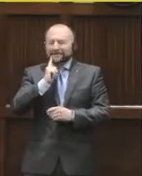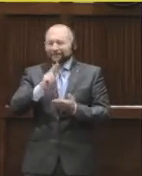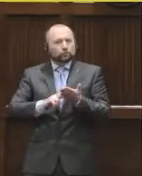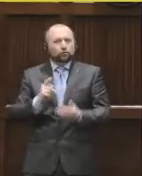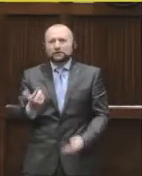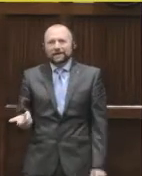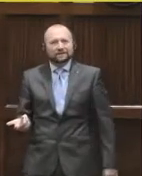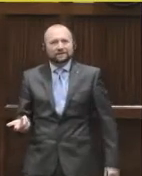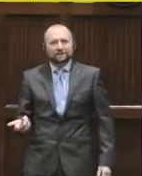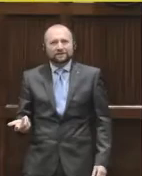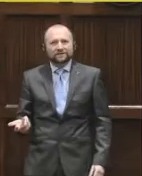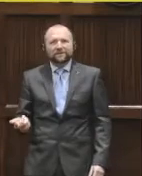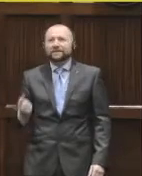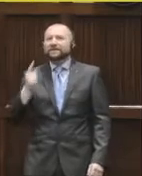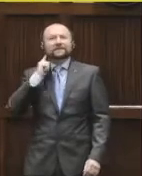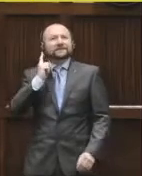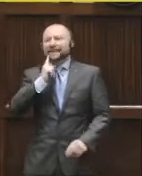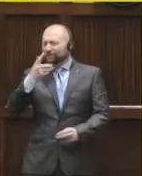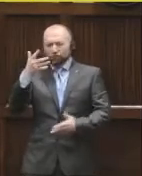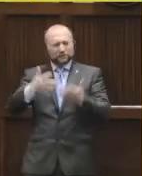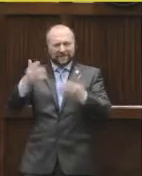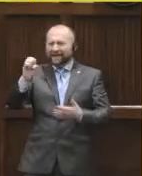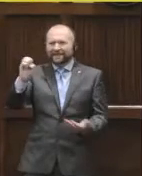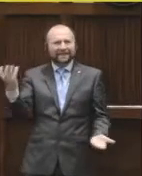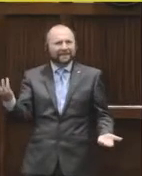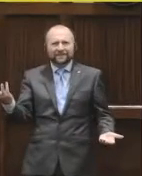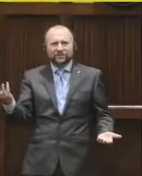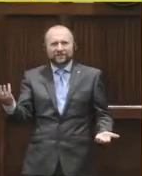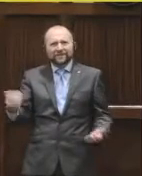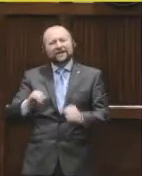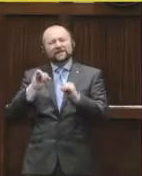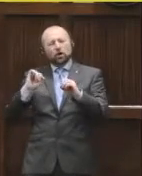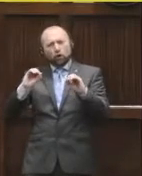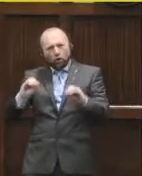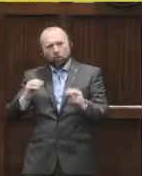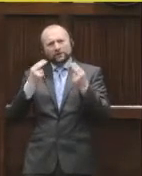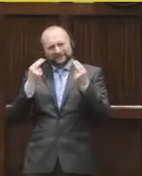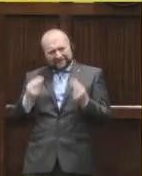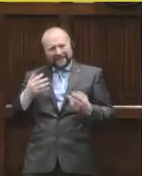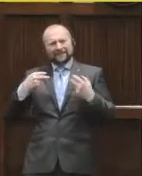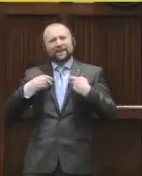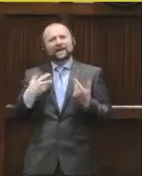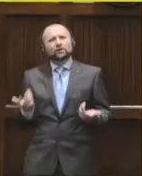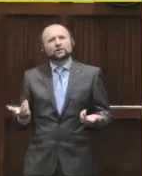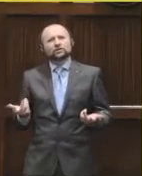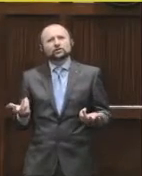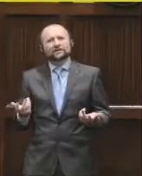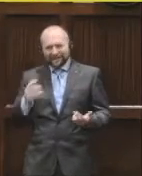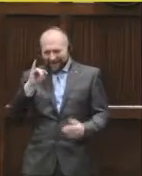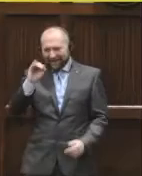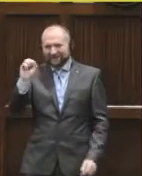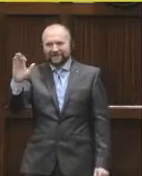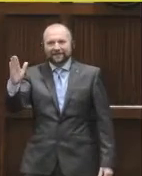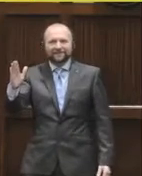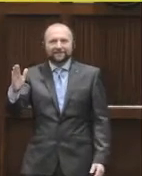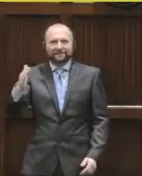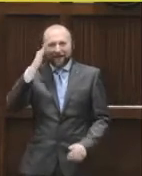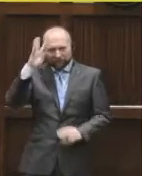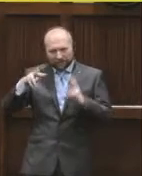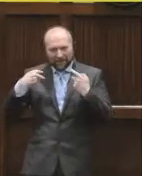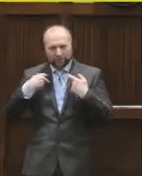Deaf people don't just sign English. They use their own native language, which is Irish Sign